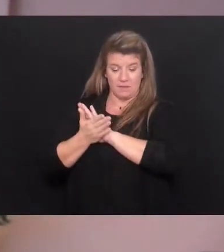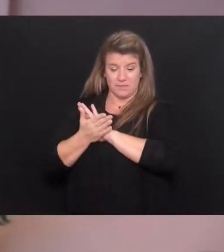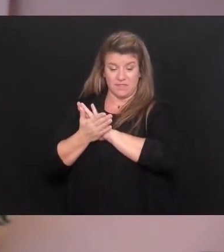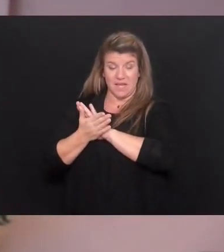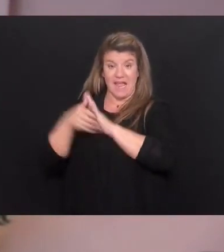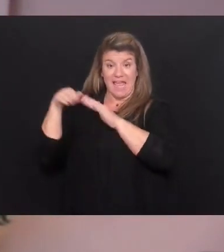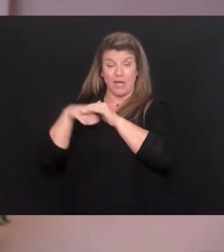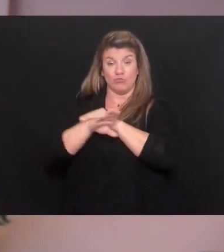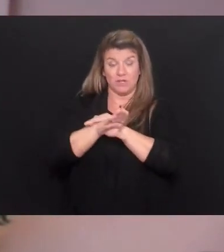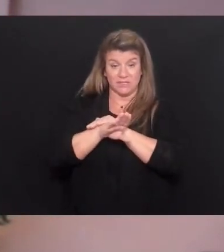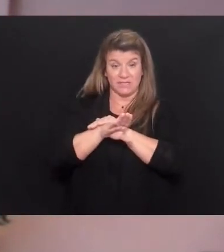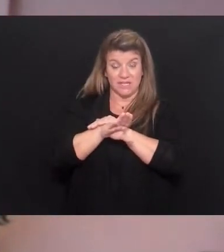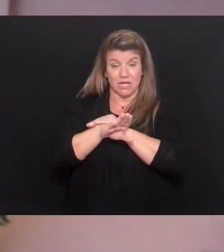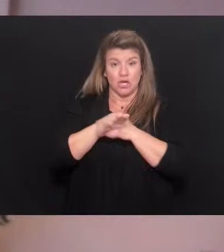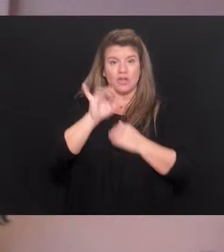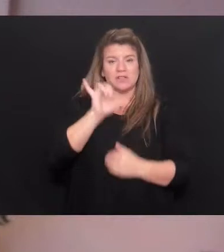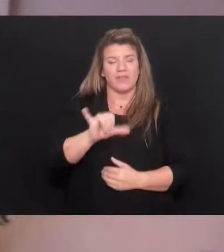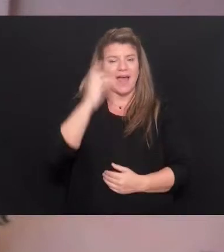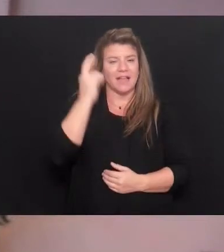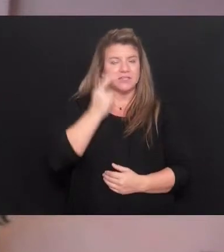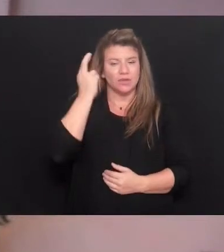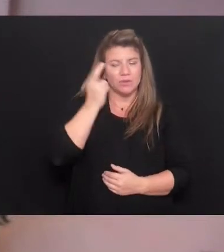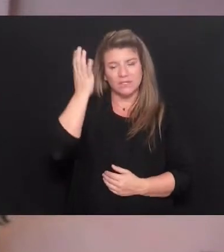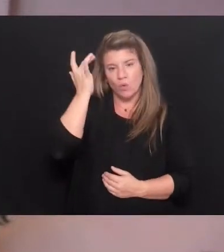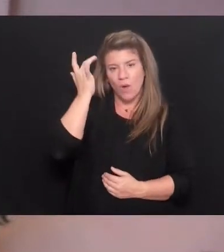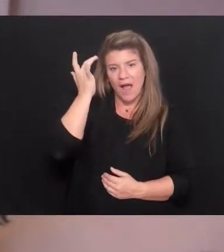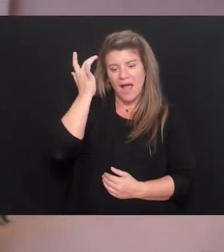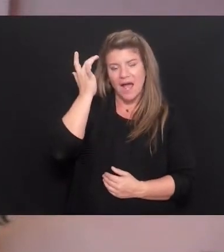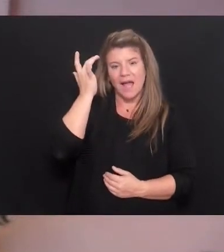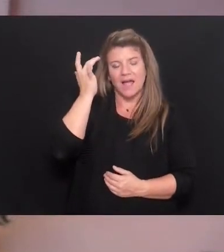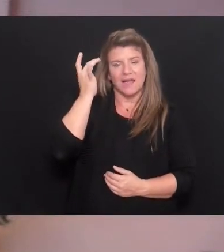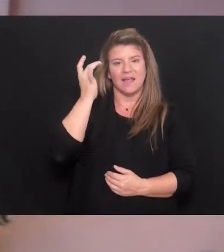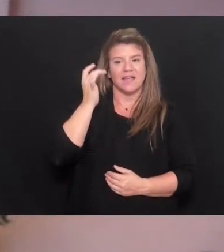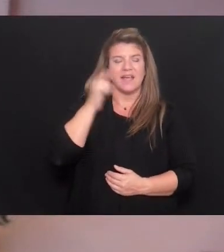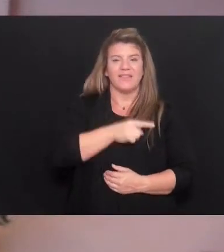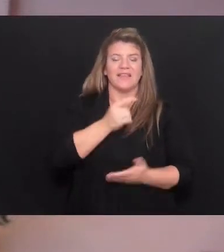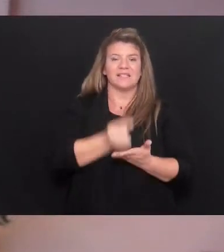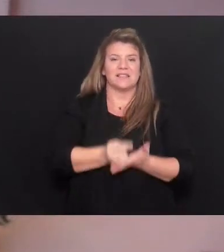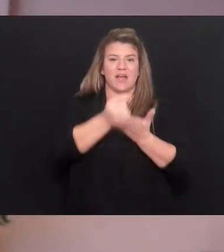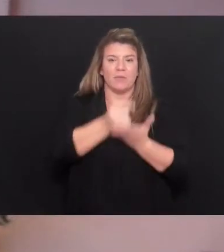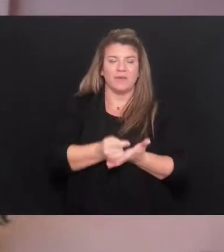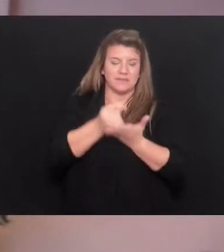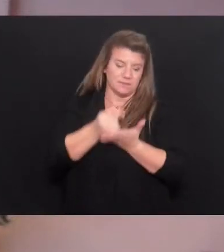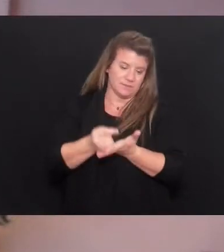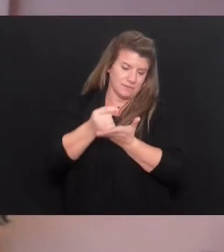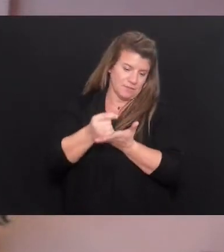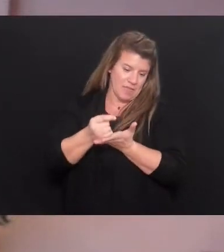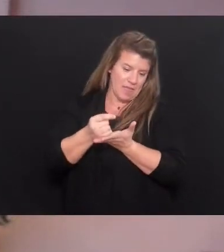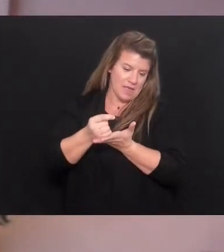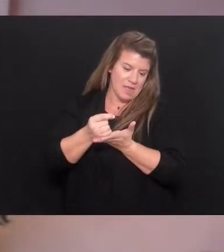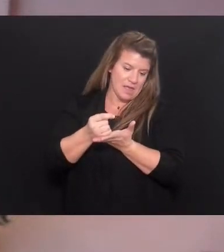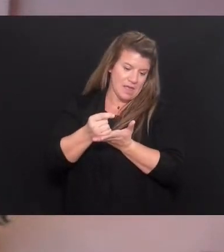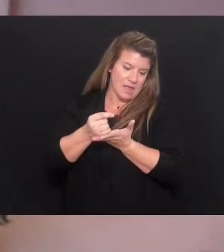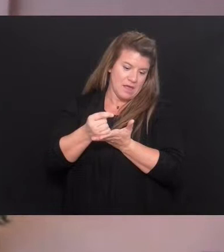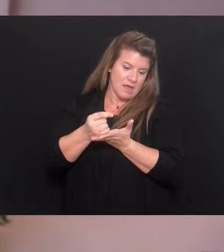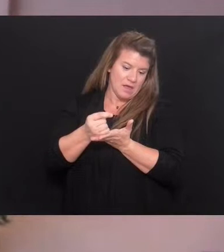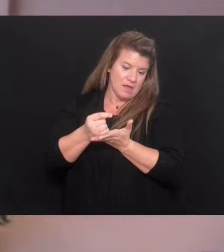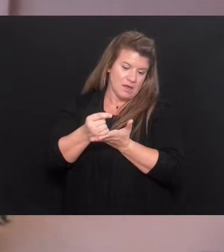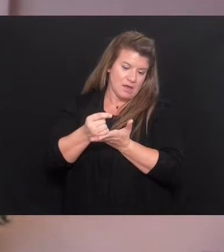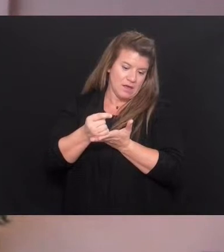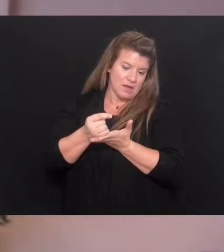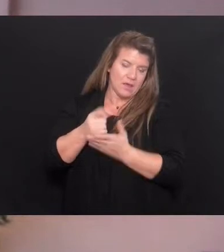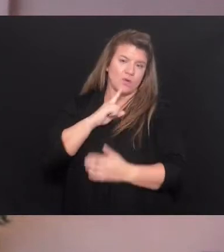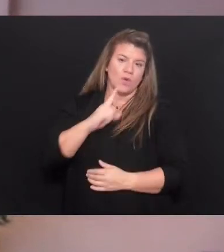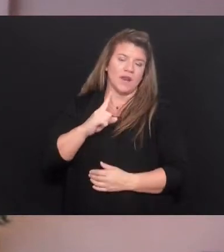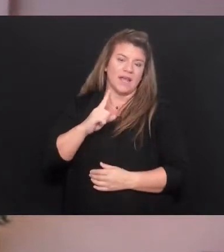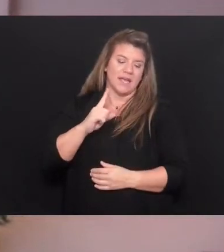the body. And so that's the reason why these therapies, these monoclonal antibody therapies, really optimally